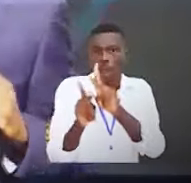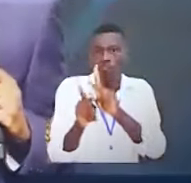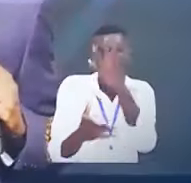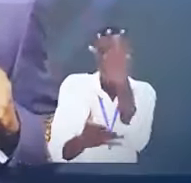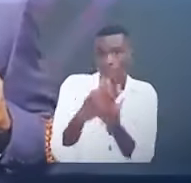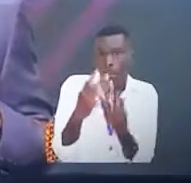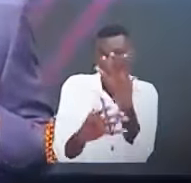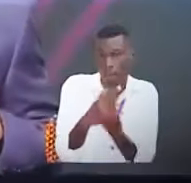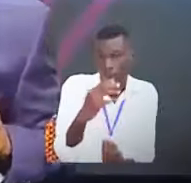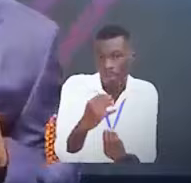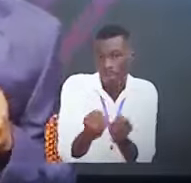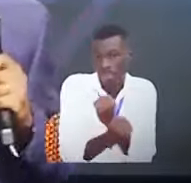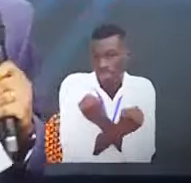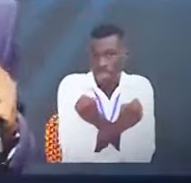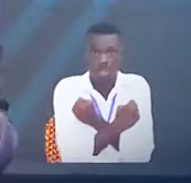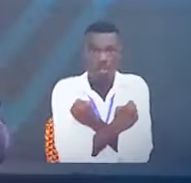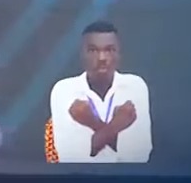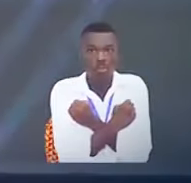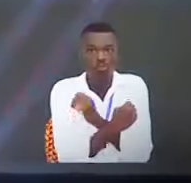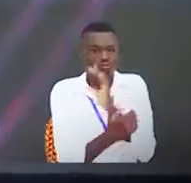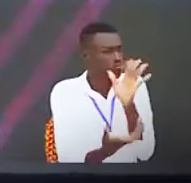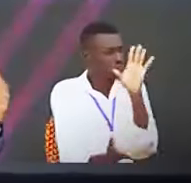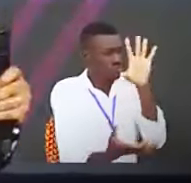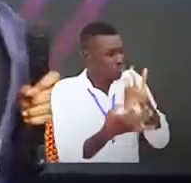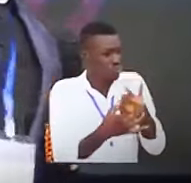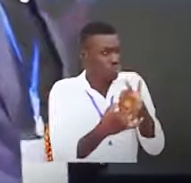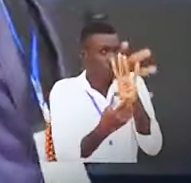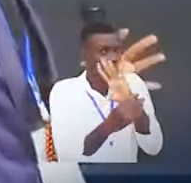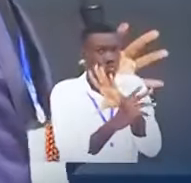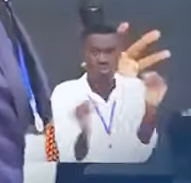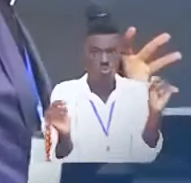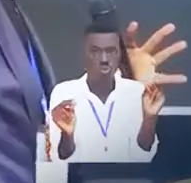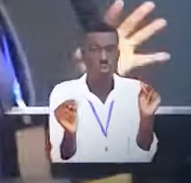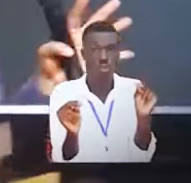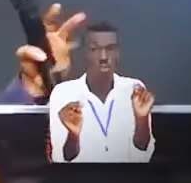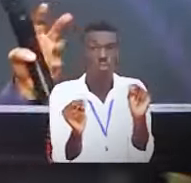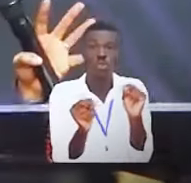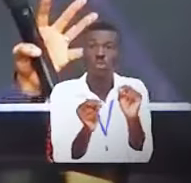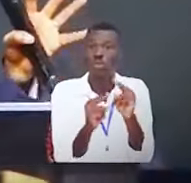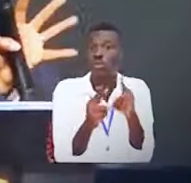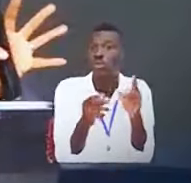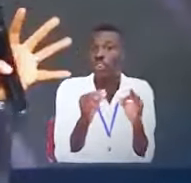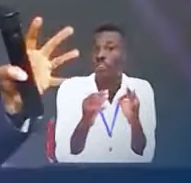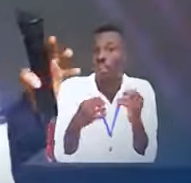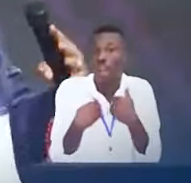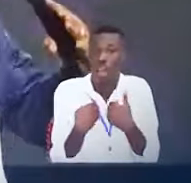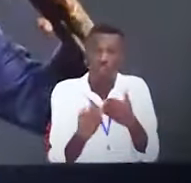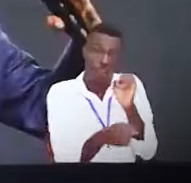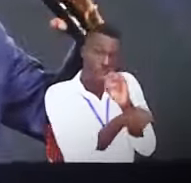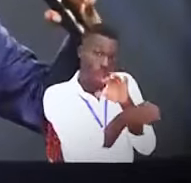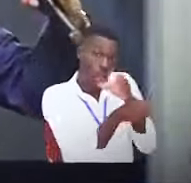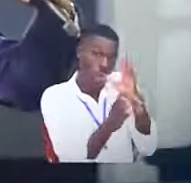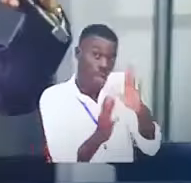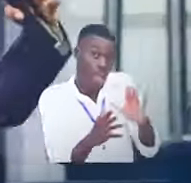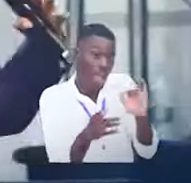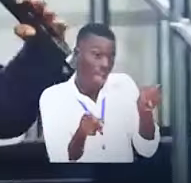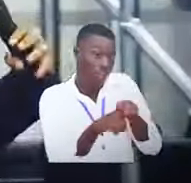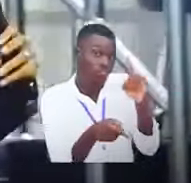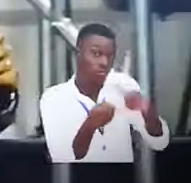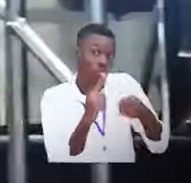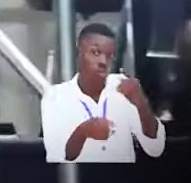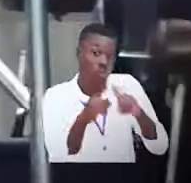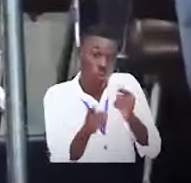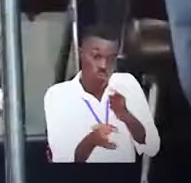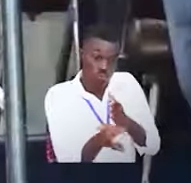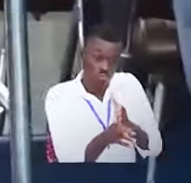yours. So don't cling to it. If there's somebody giving you some advice and you call a friend who is leading you away from